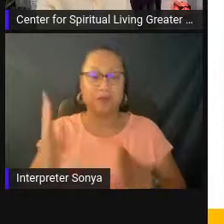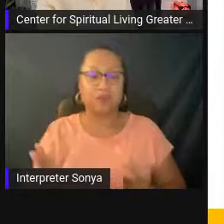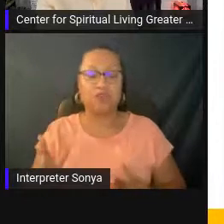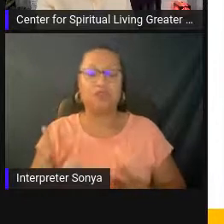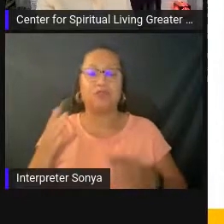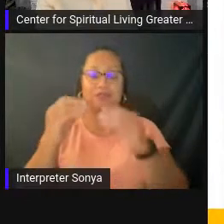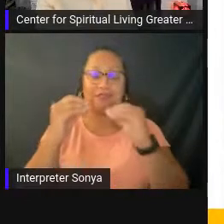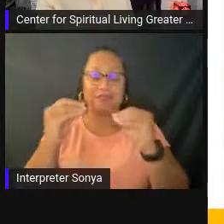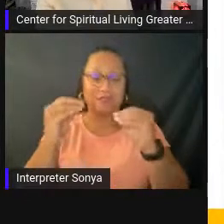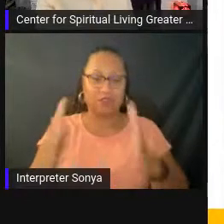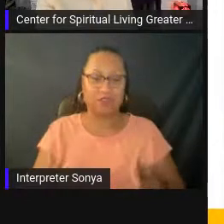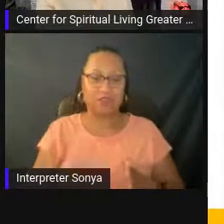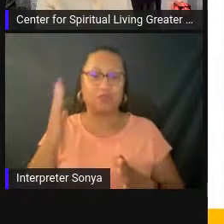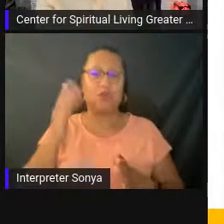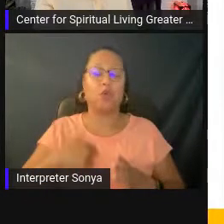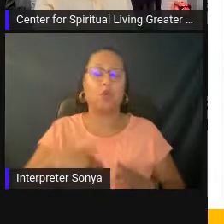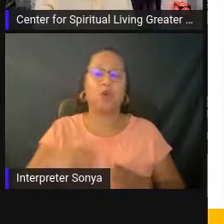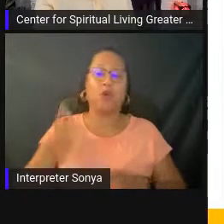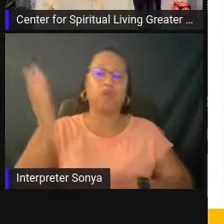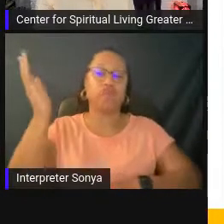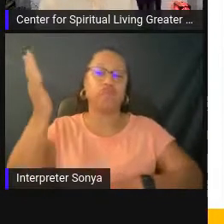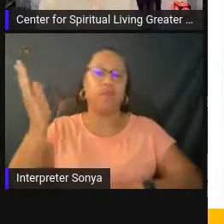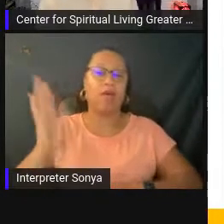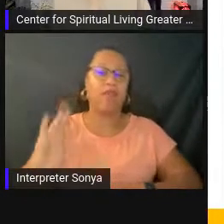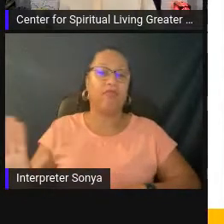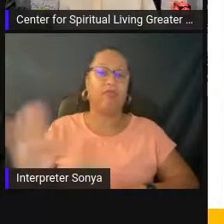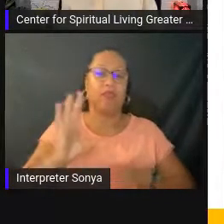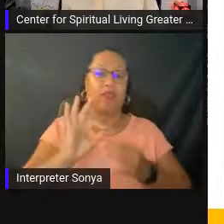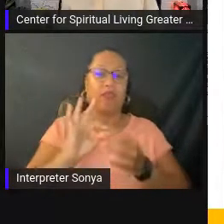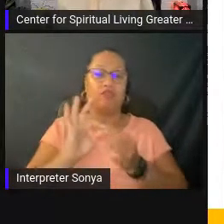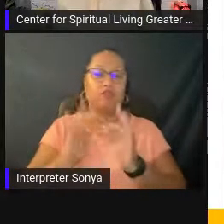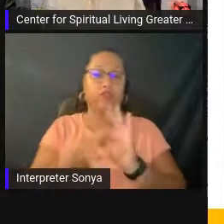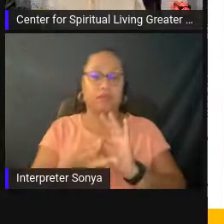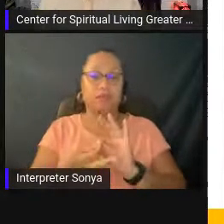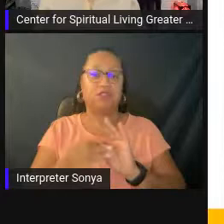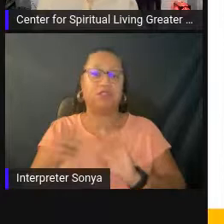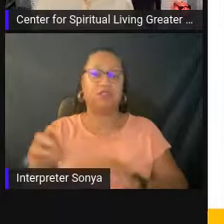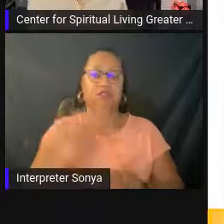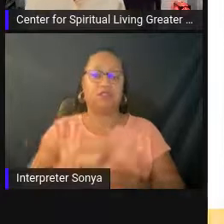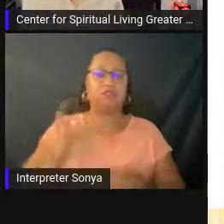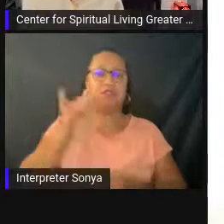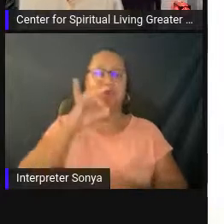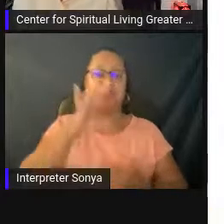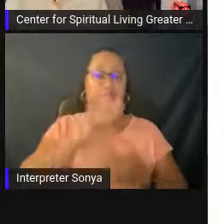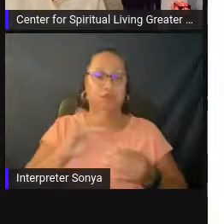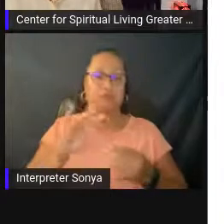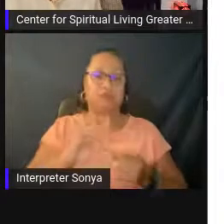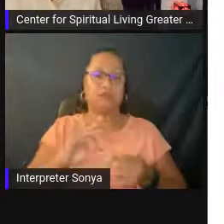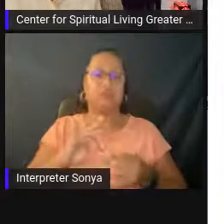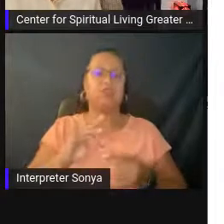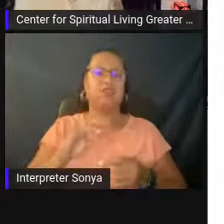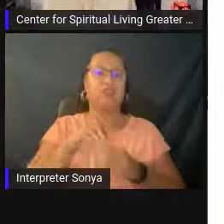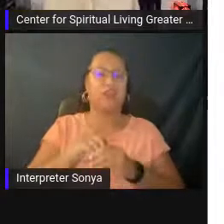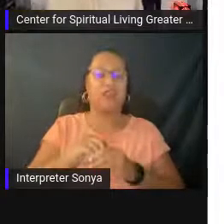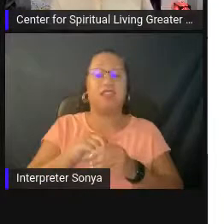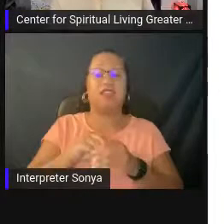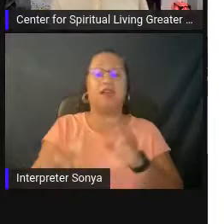their interpretation of the spiritual message within a film they